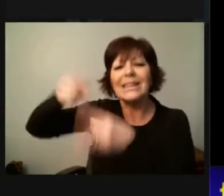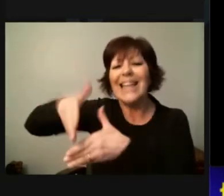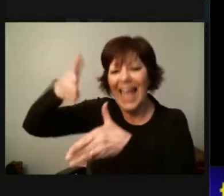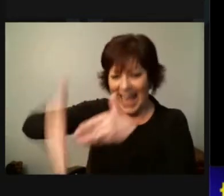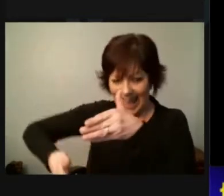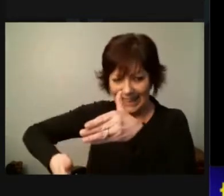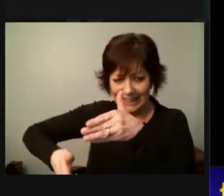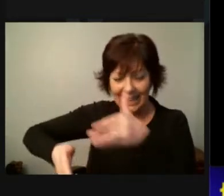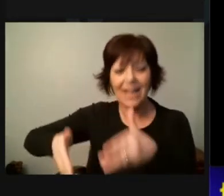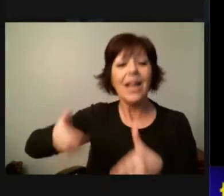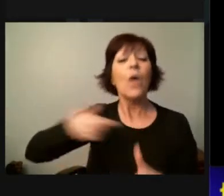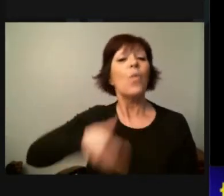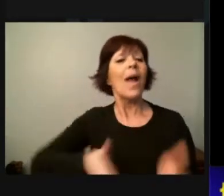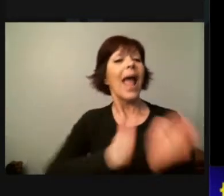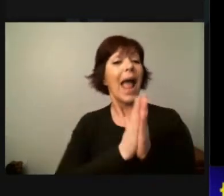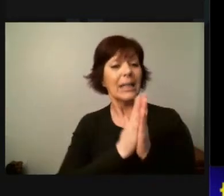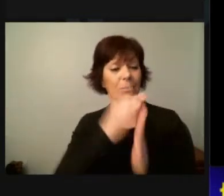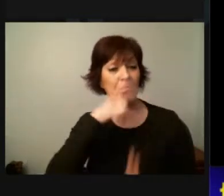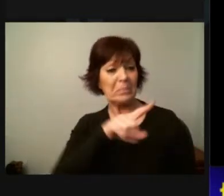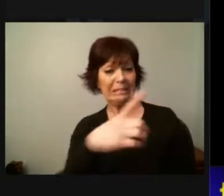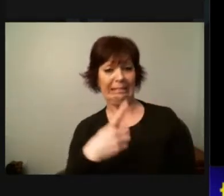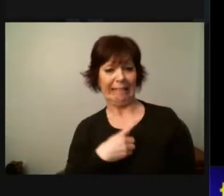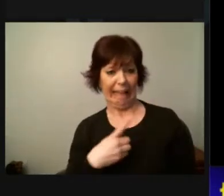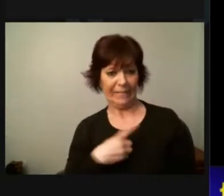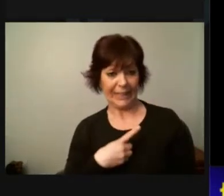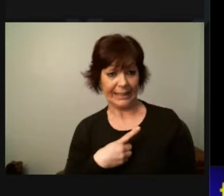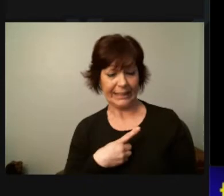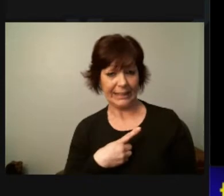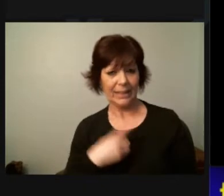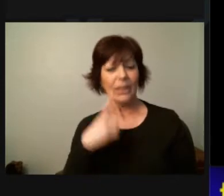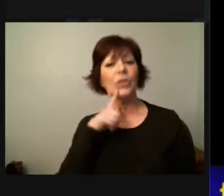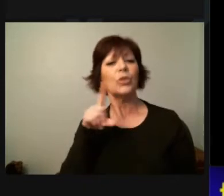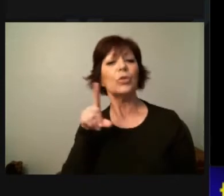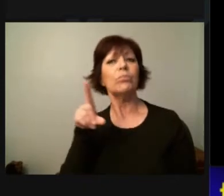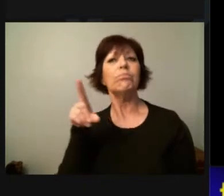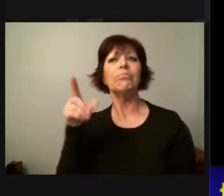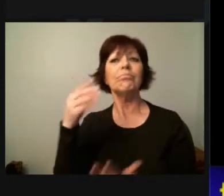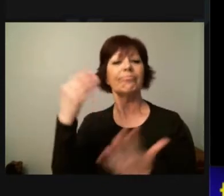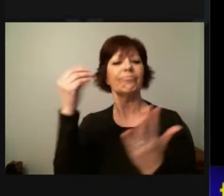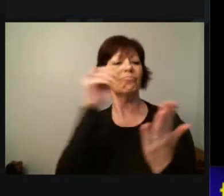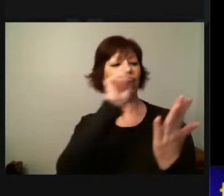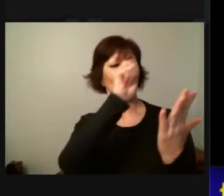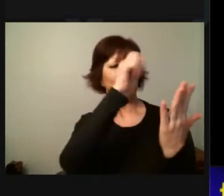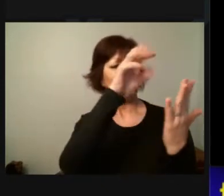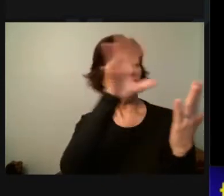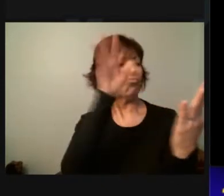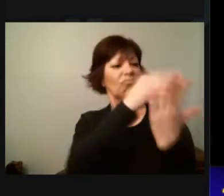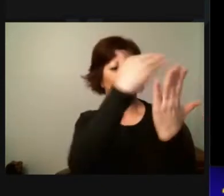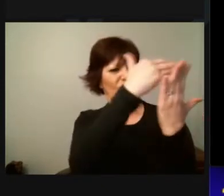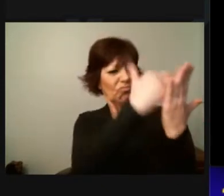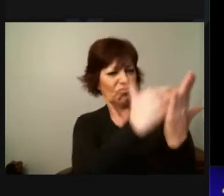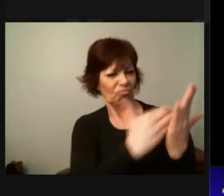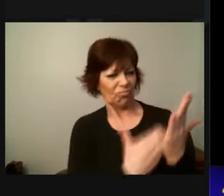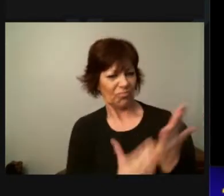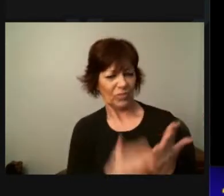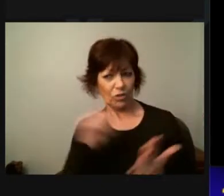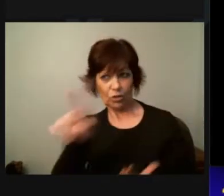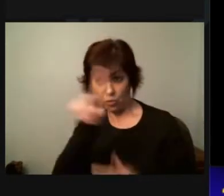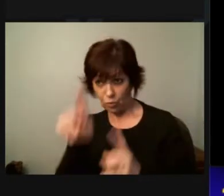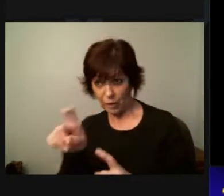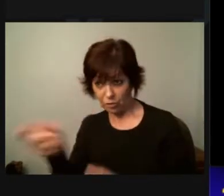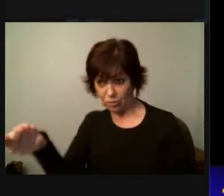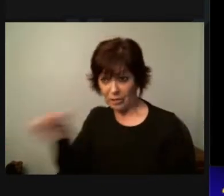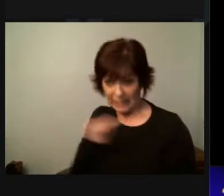actually asking Dave to actually take a list and then get that list to Dave, and then